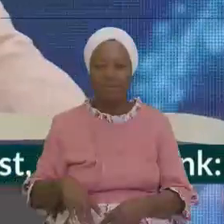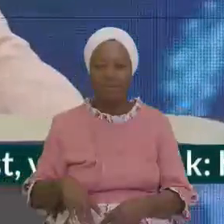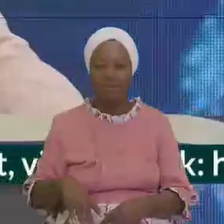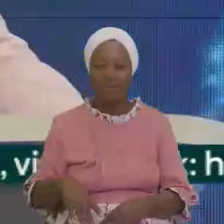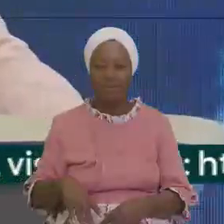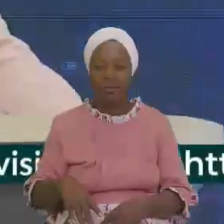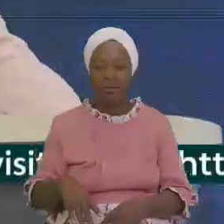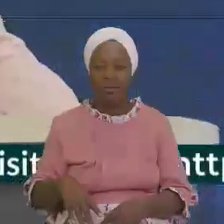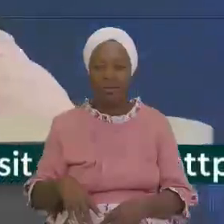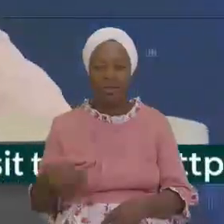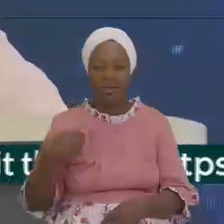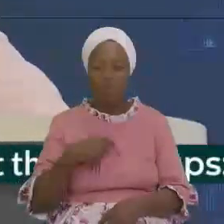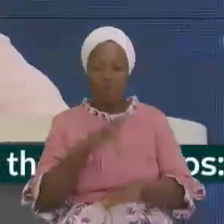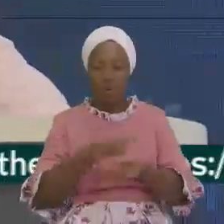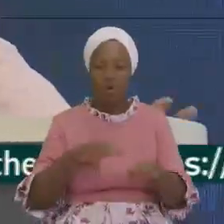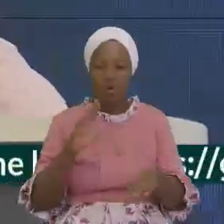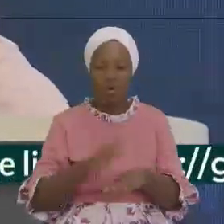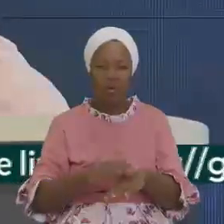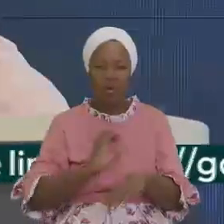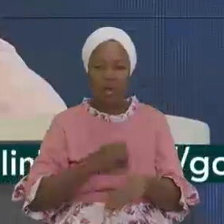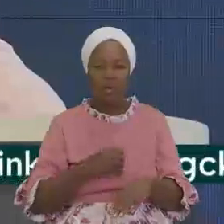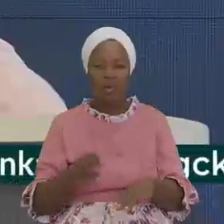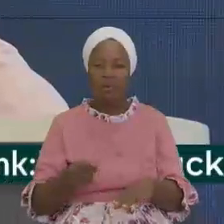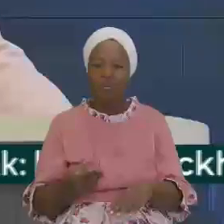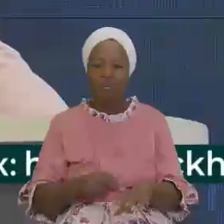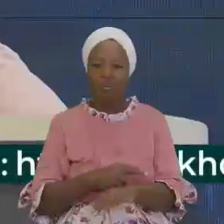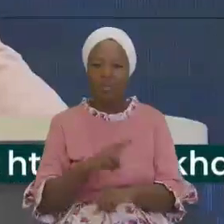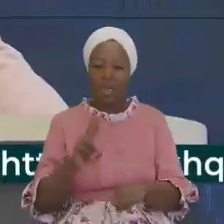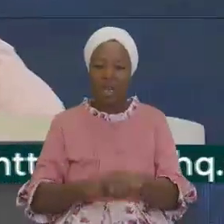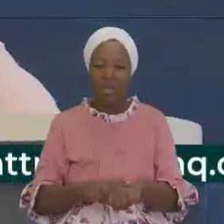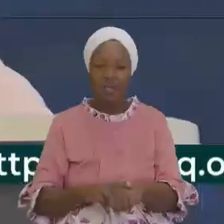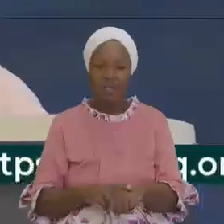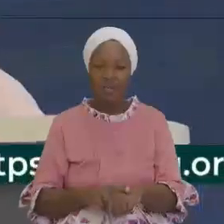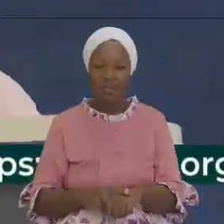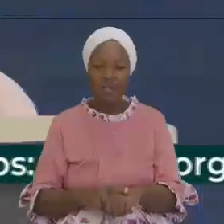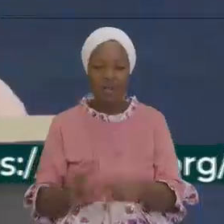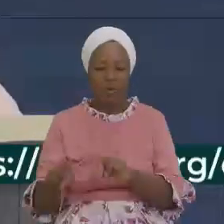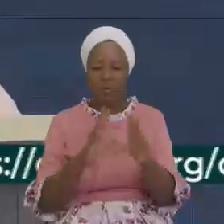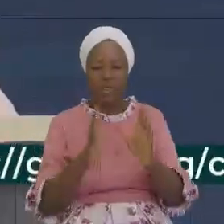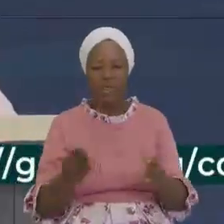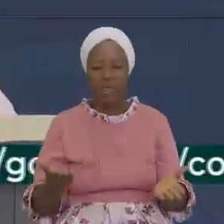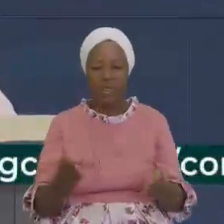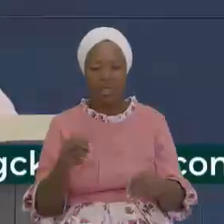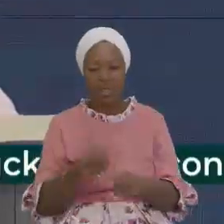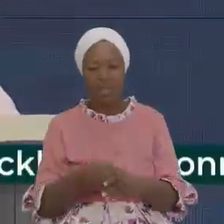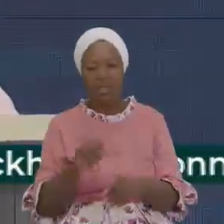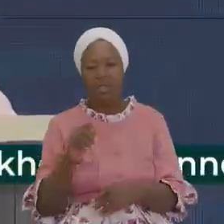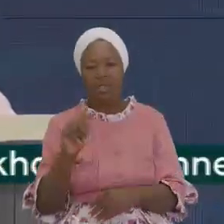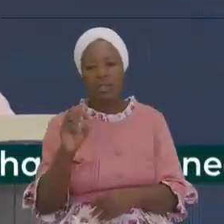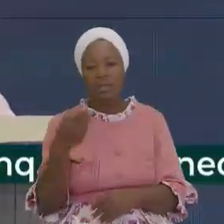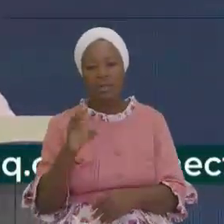We call on our national overseer in Togo here to lead us in this session